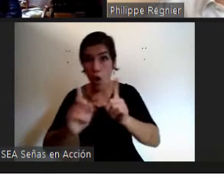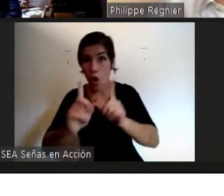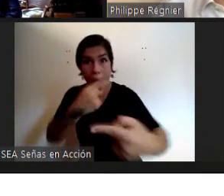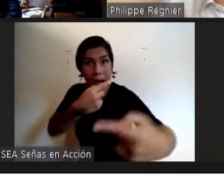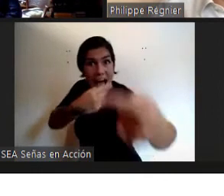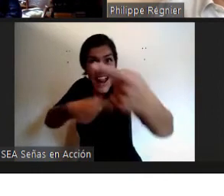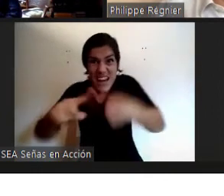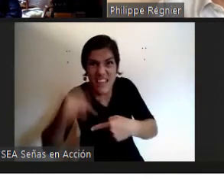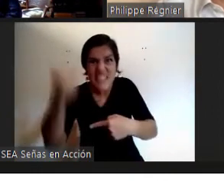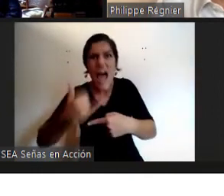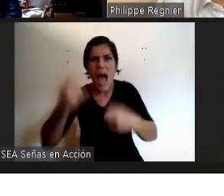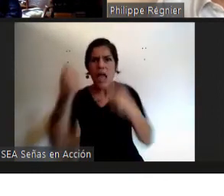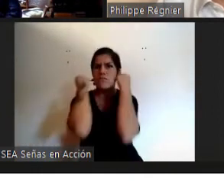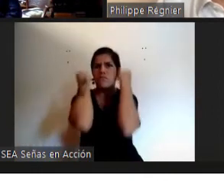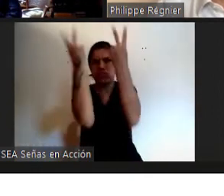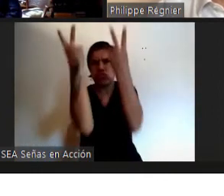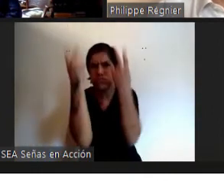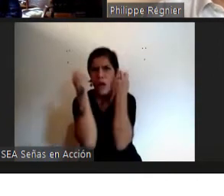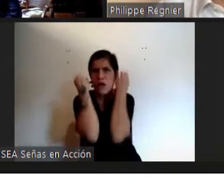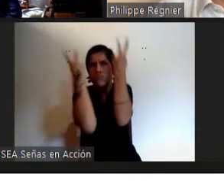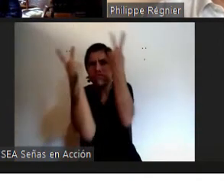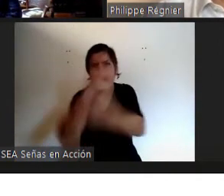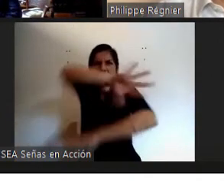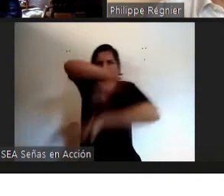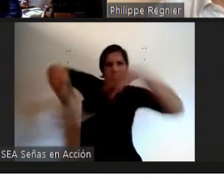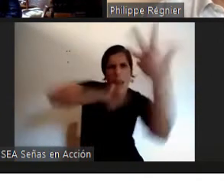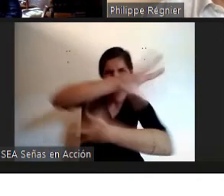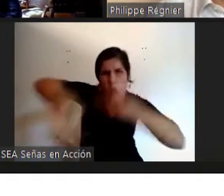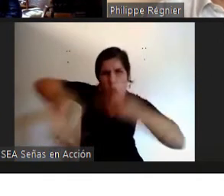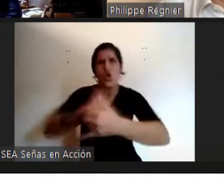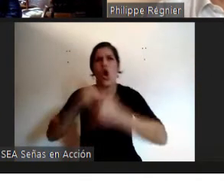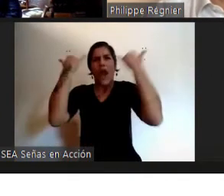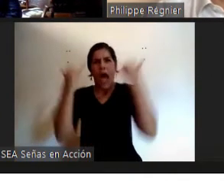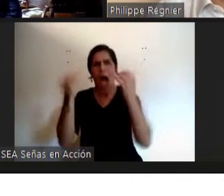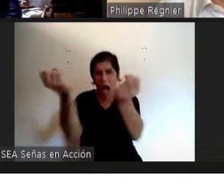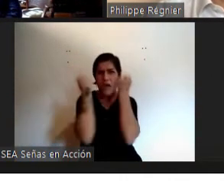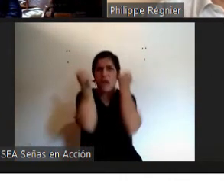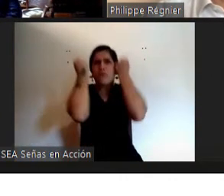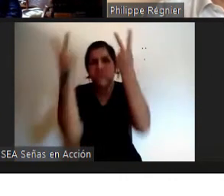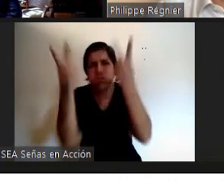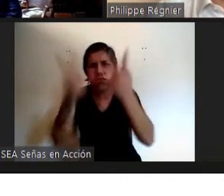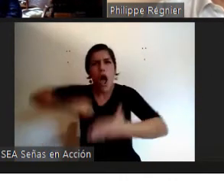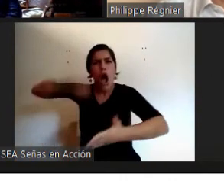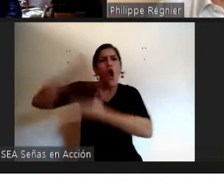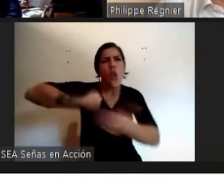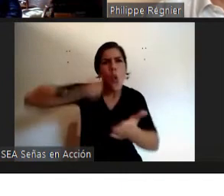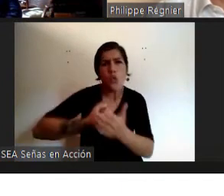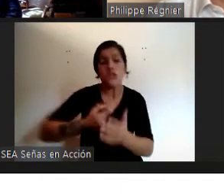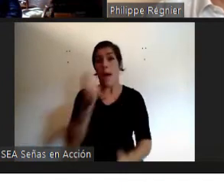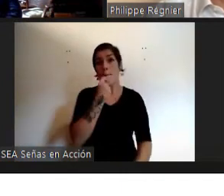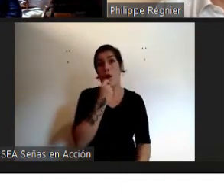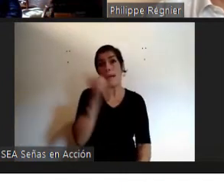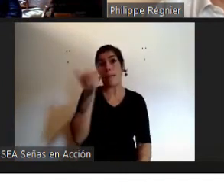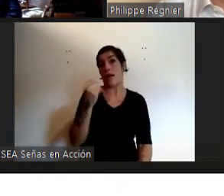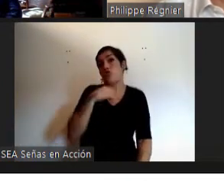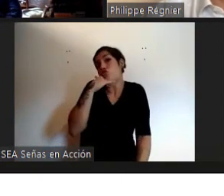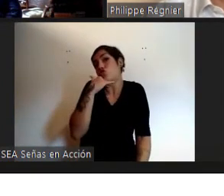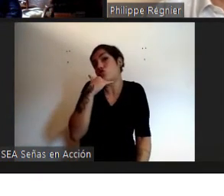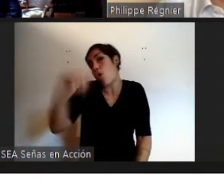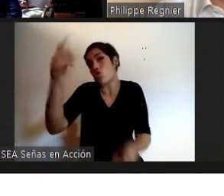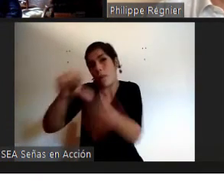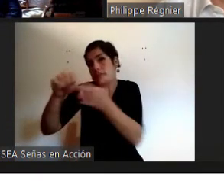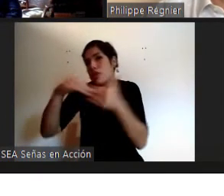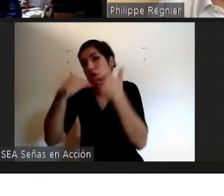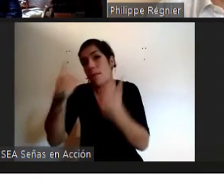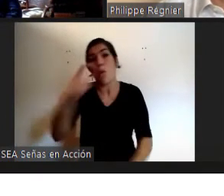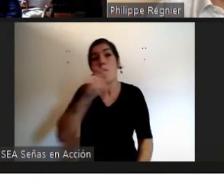police violence in many places around the world, Mexico included, means that the possibility to take action is limited by being locked down.